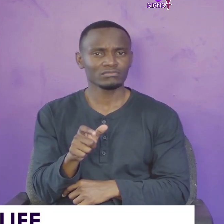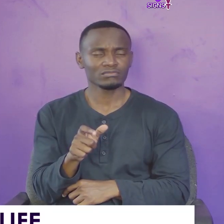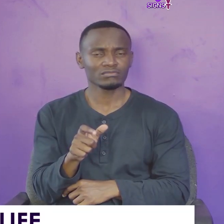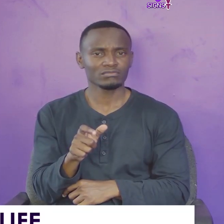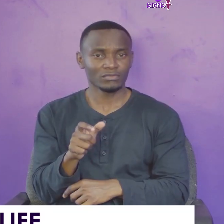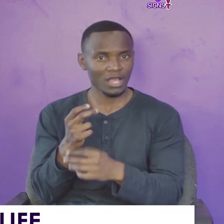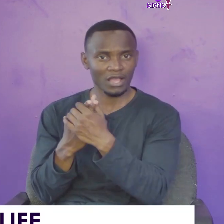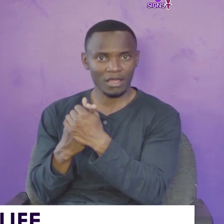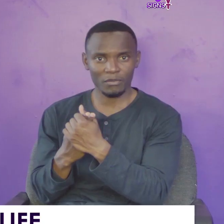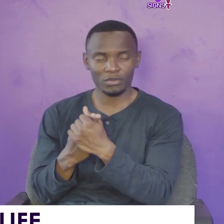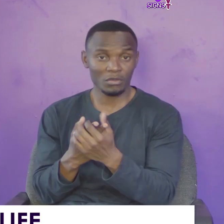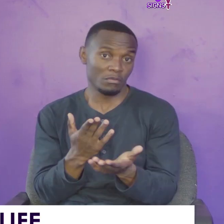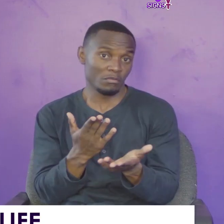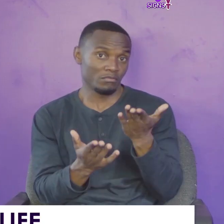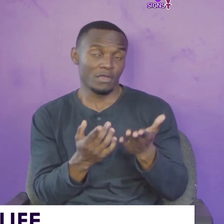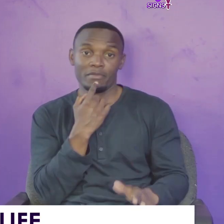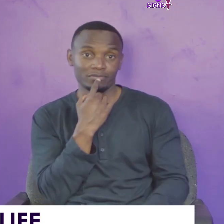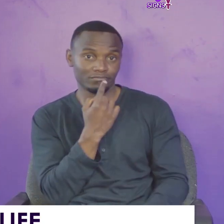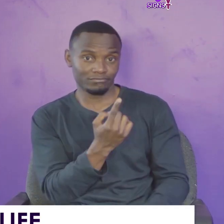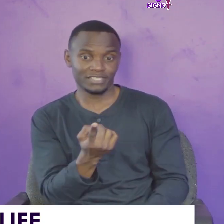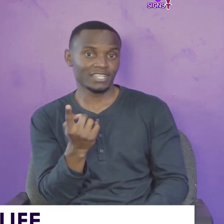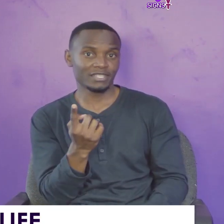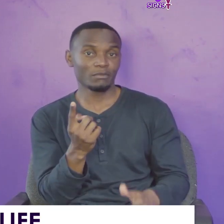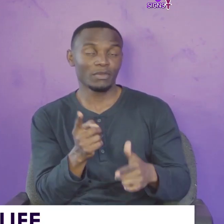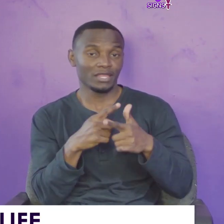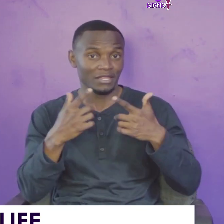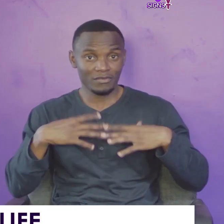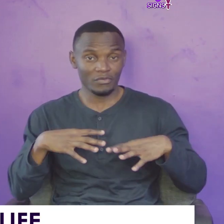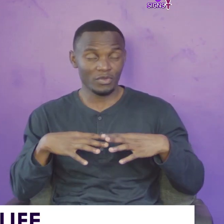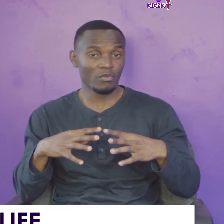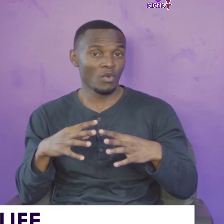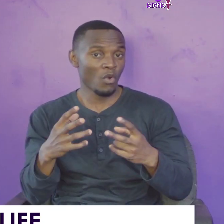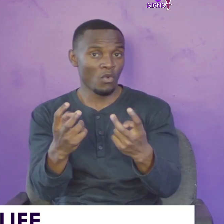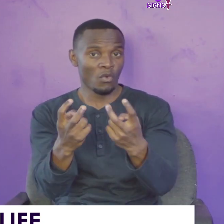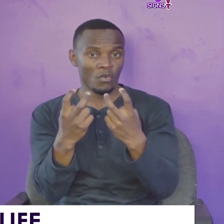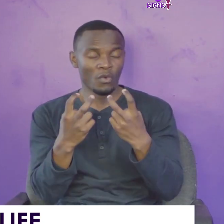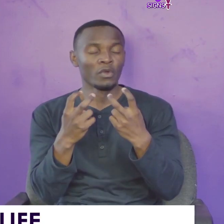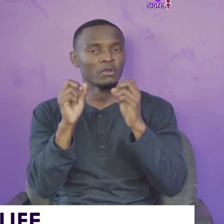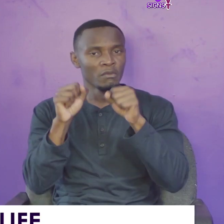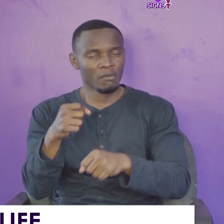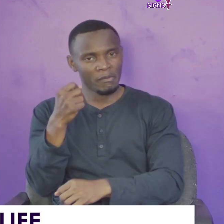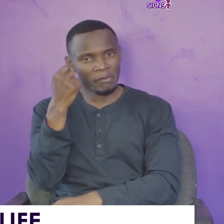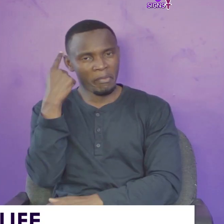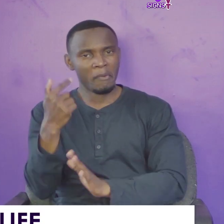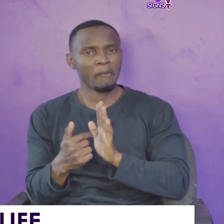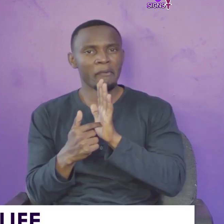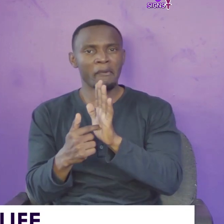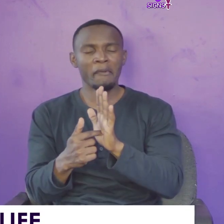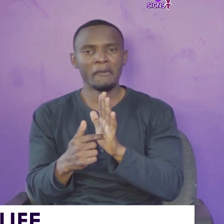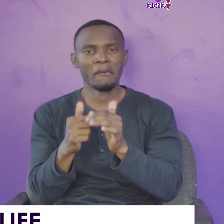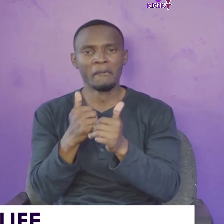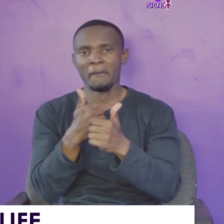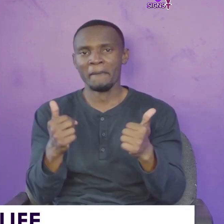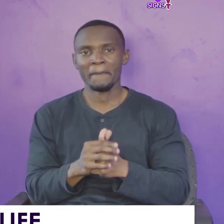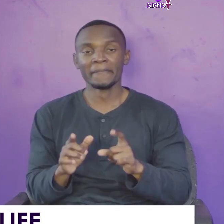yeah. Yeah, so that whoever is listening to us today will have to understand this show properly. We are talking about